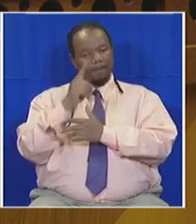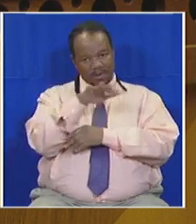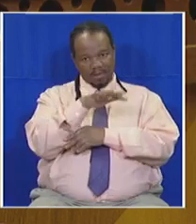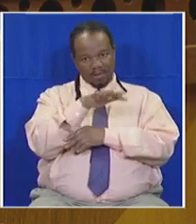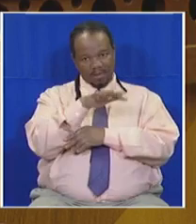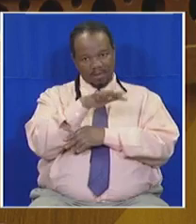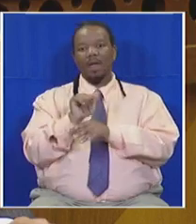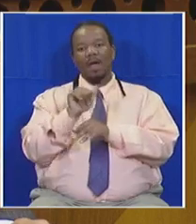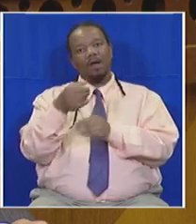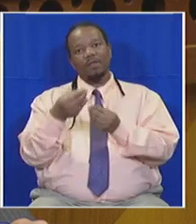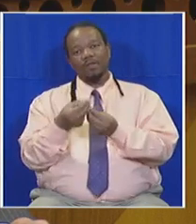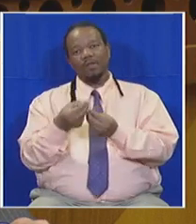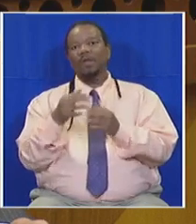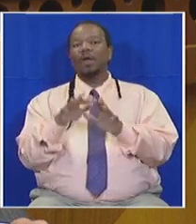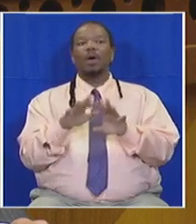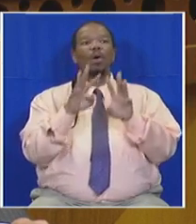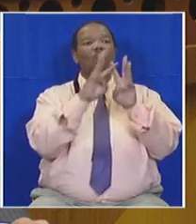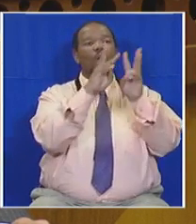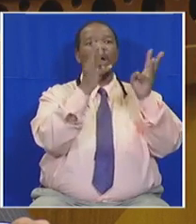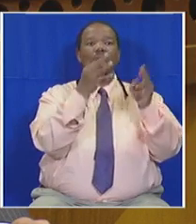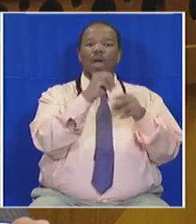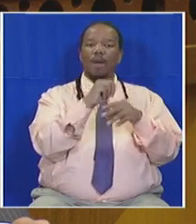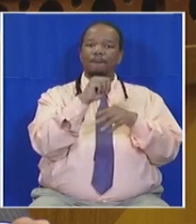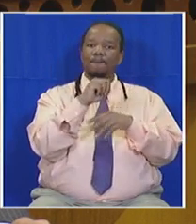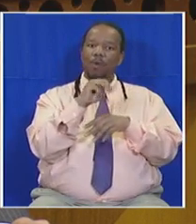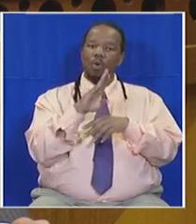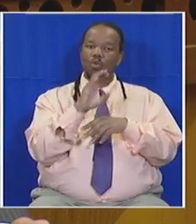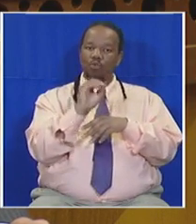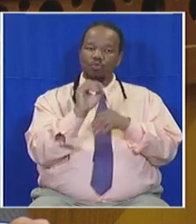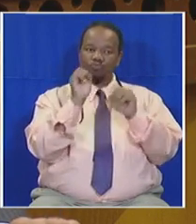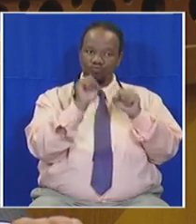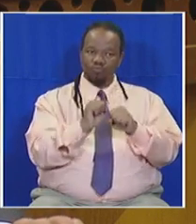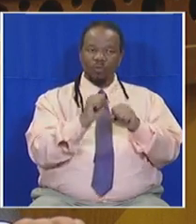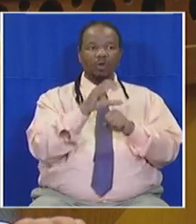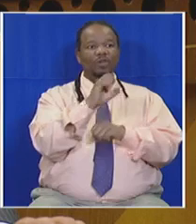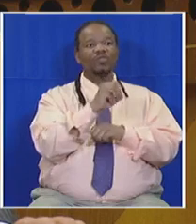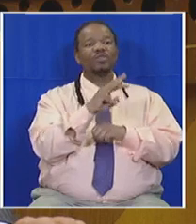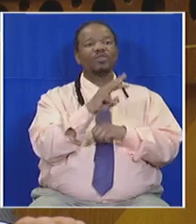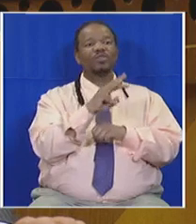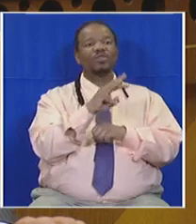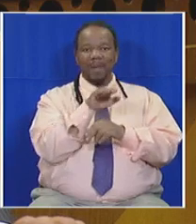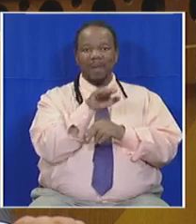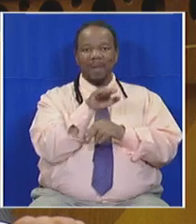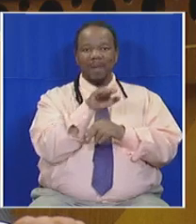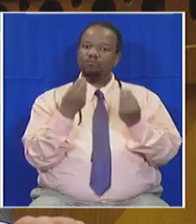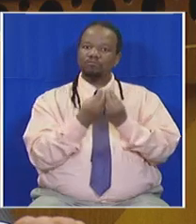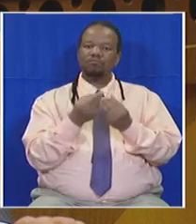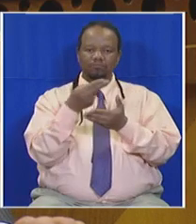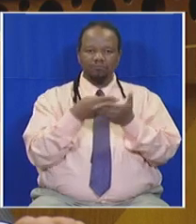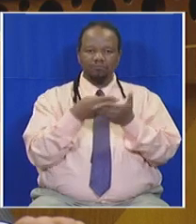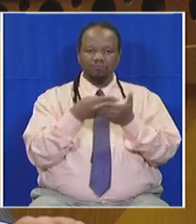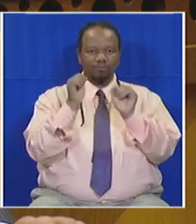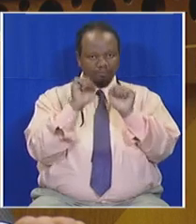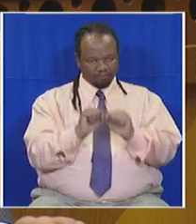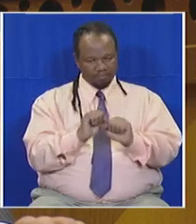with the World Bank and Switzerland on funding work related to secondary cities. We encourage the portfolio and the select committee